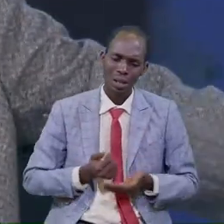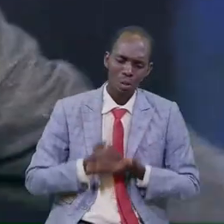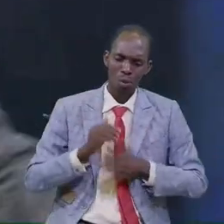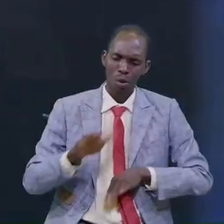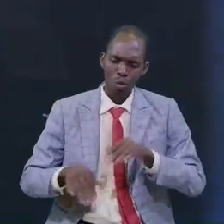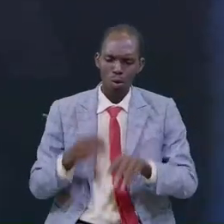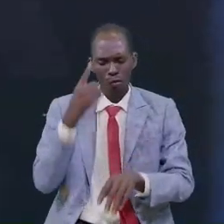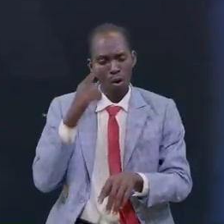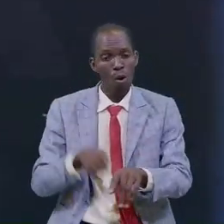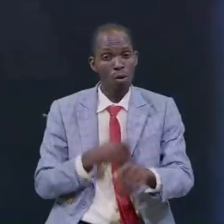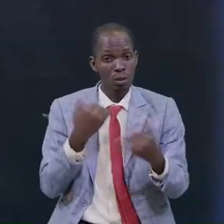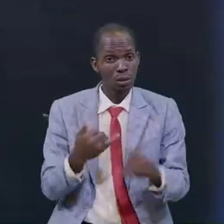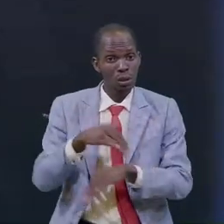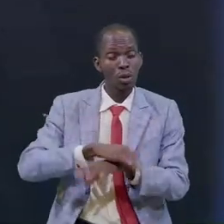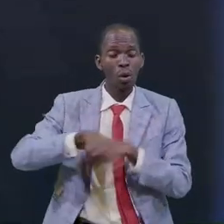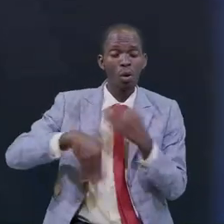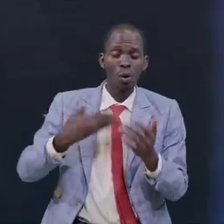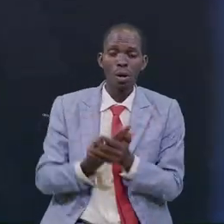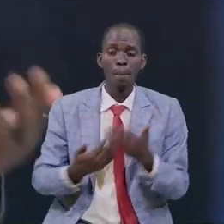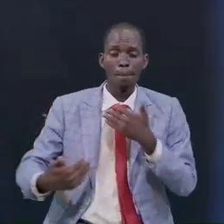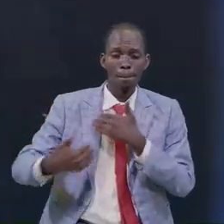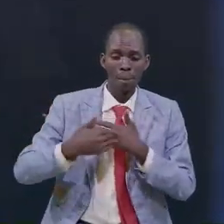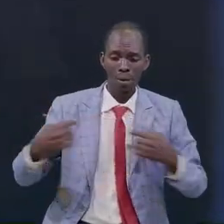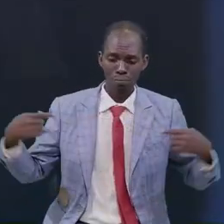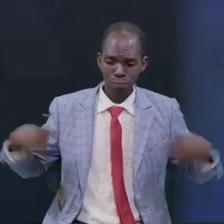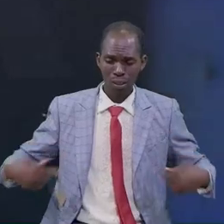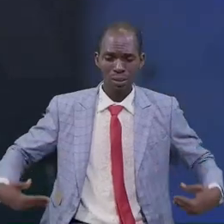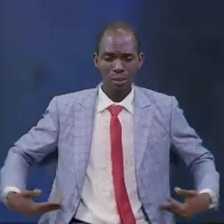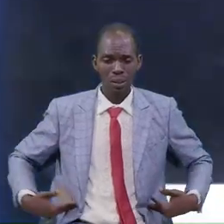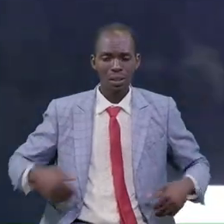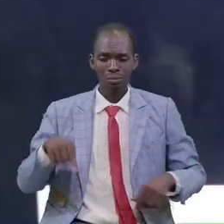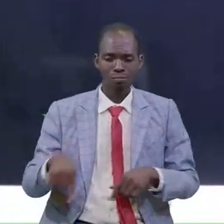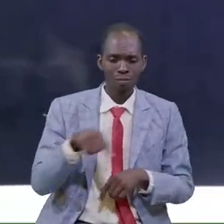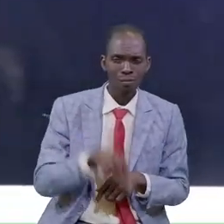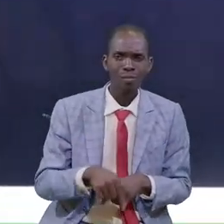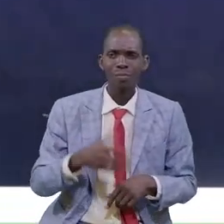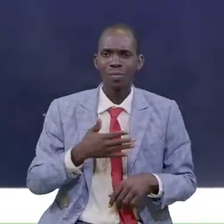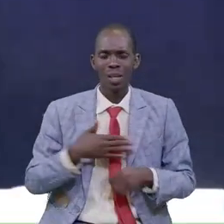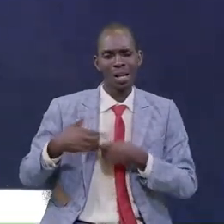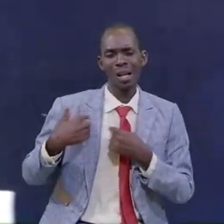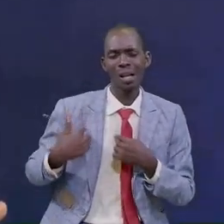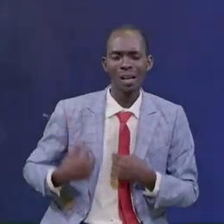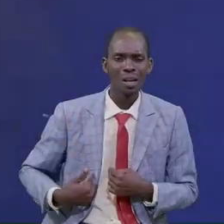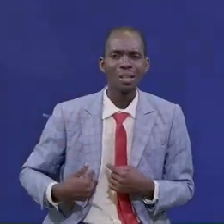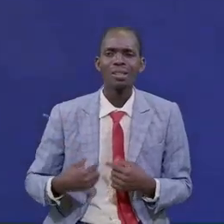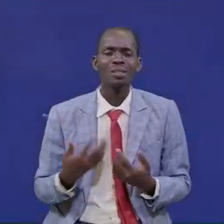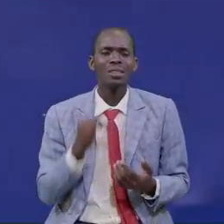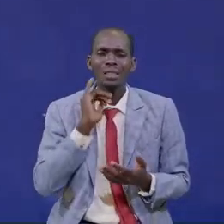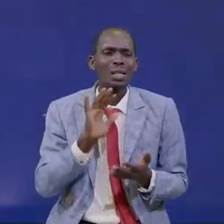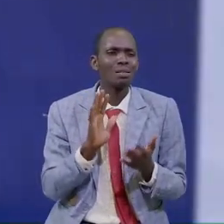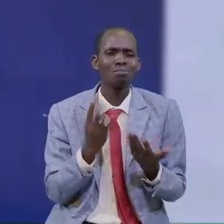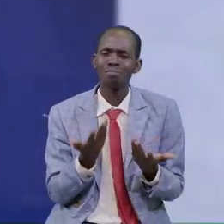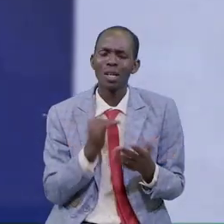peu. Backbone, waist, everywhere, leg, and my heart is like I don't know what is happening